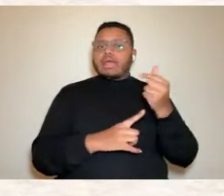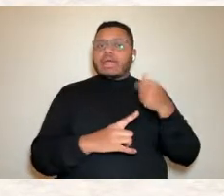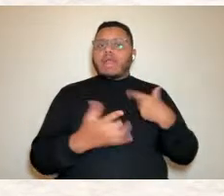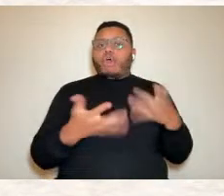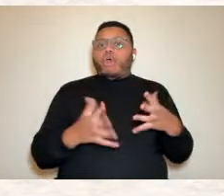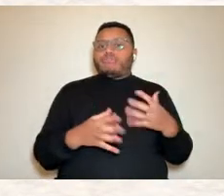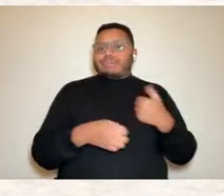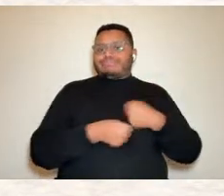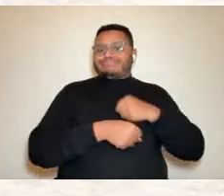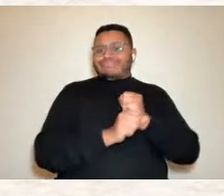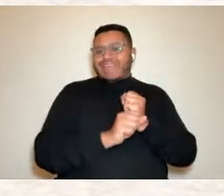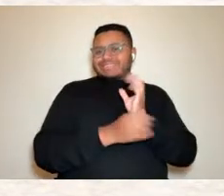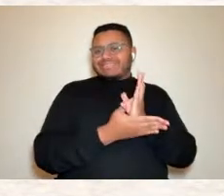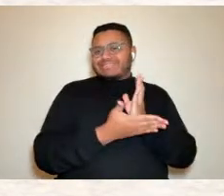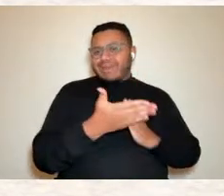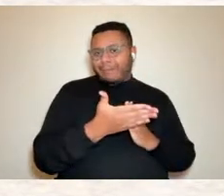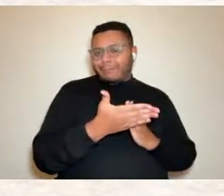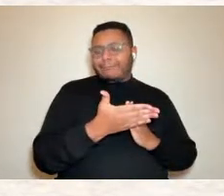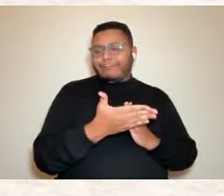some.